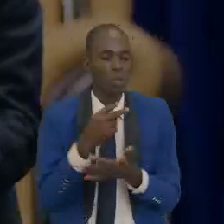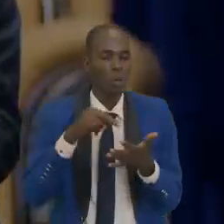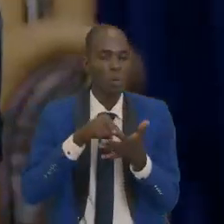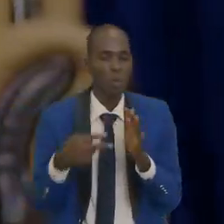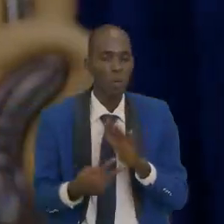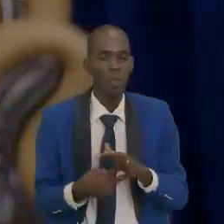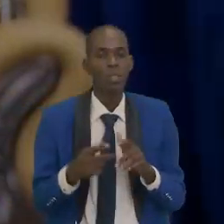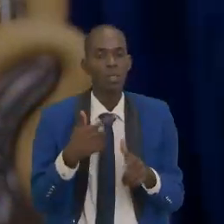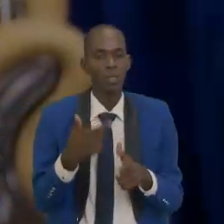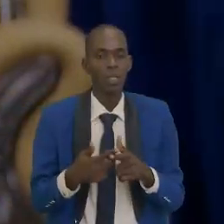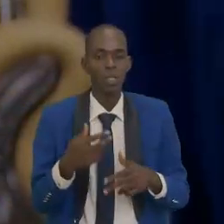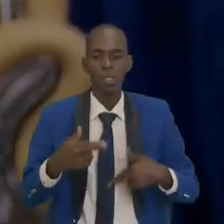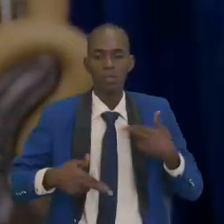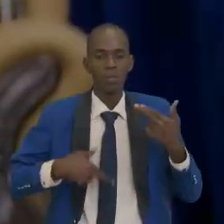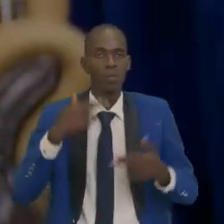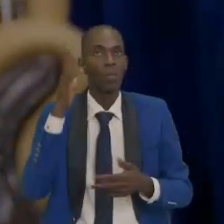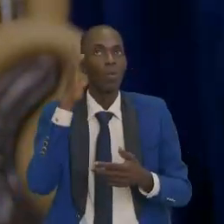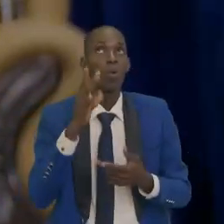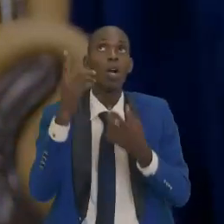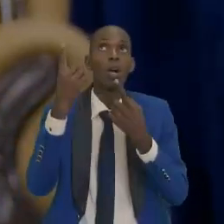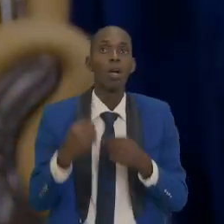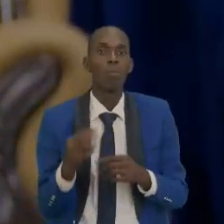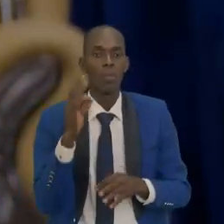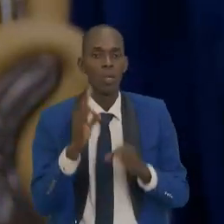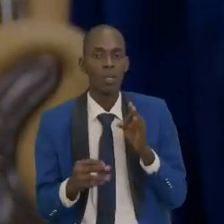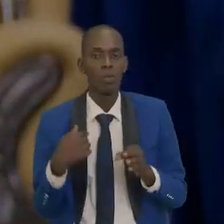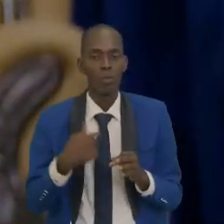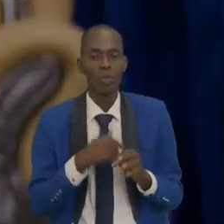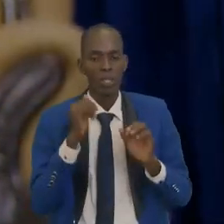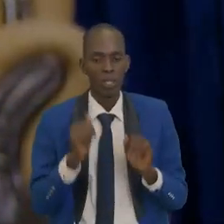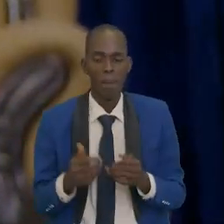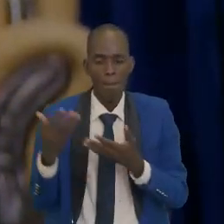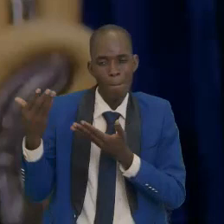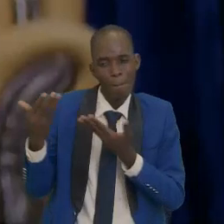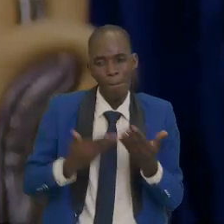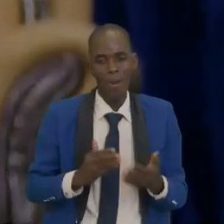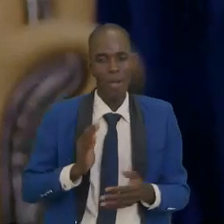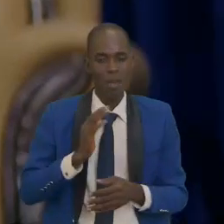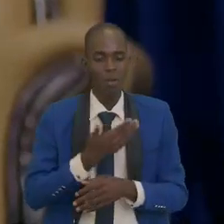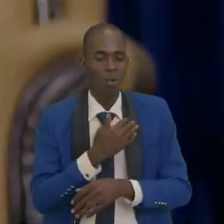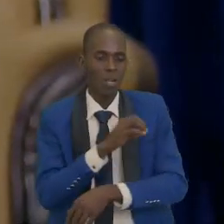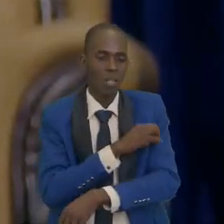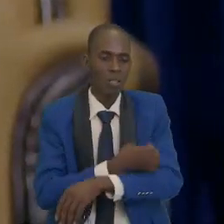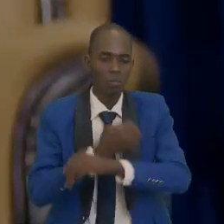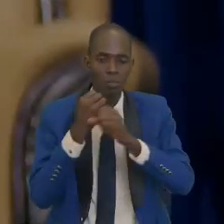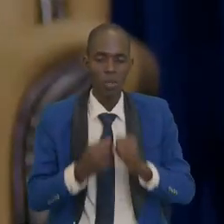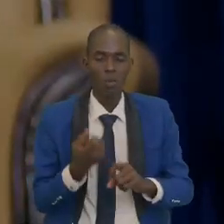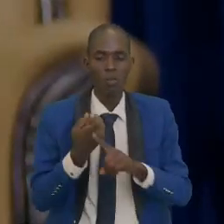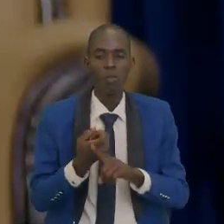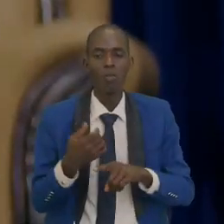will come if we can bring the energy from the football field and bring heat to the church